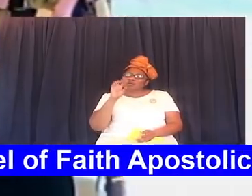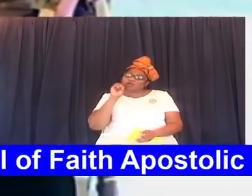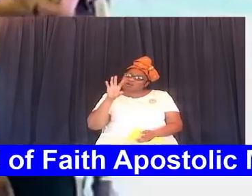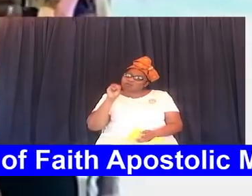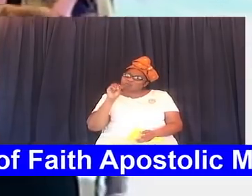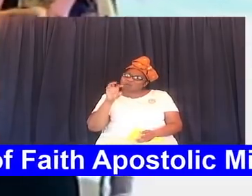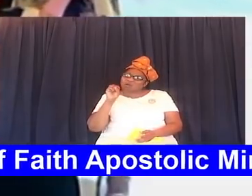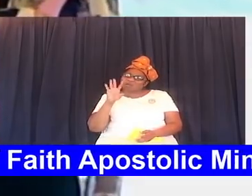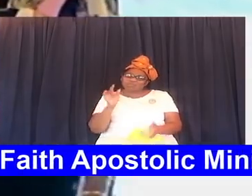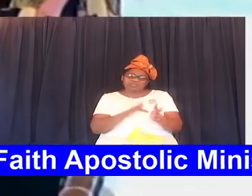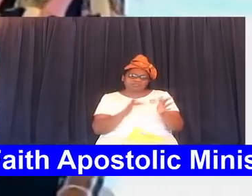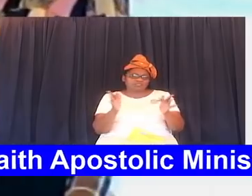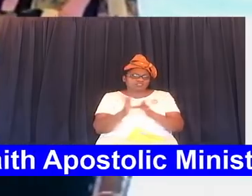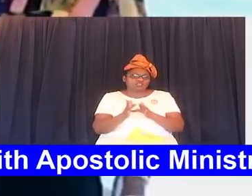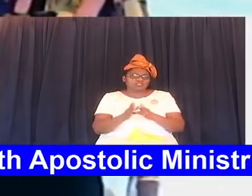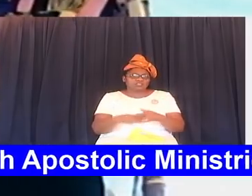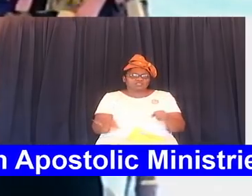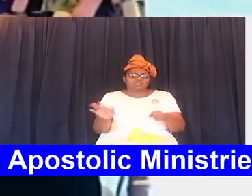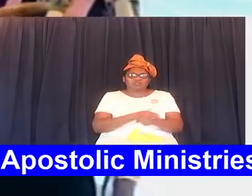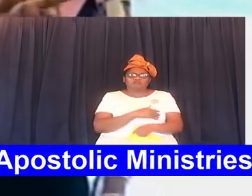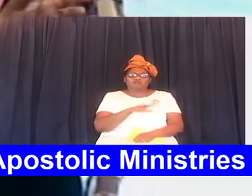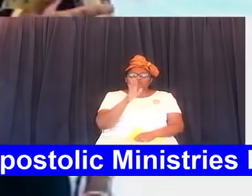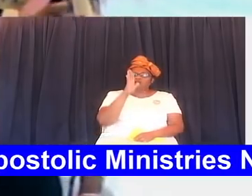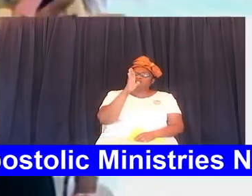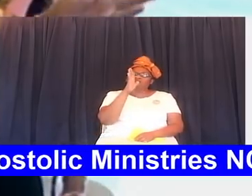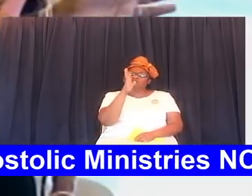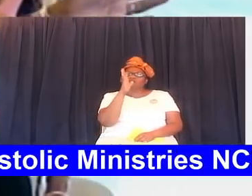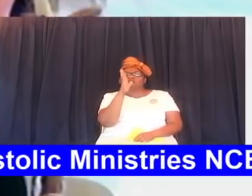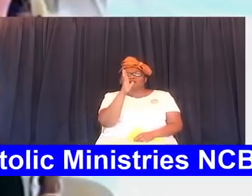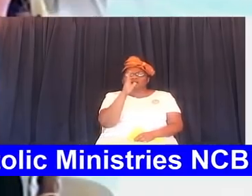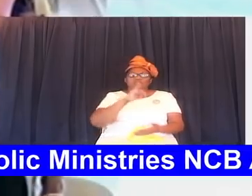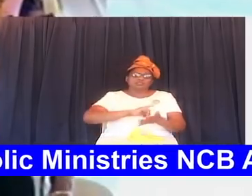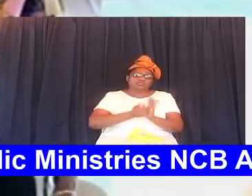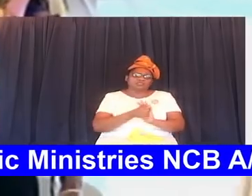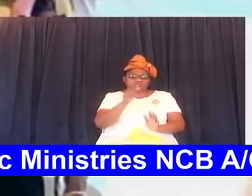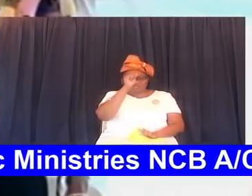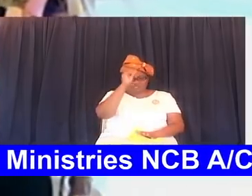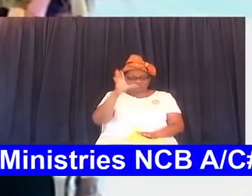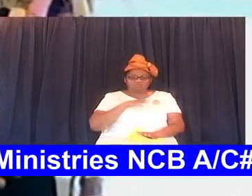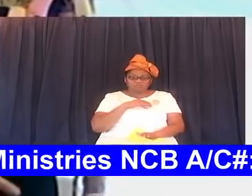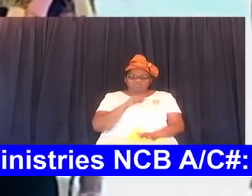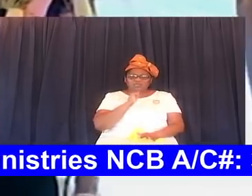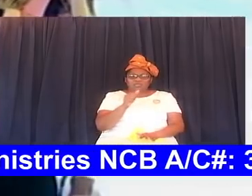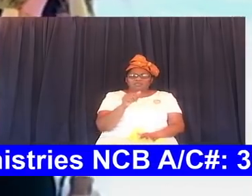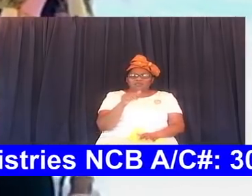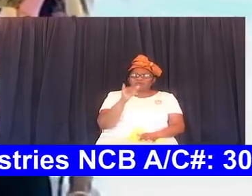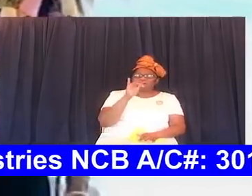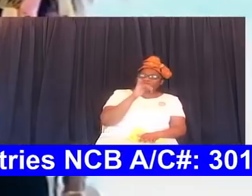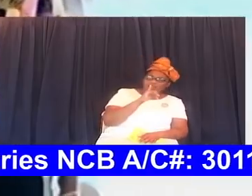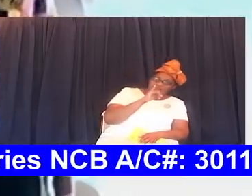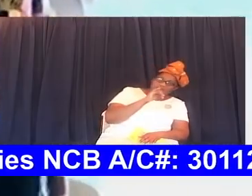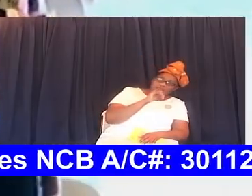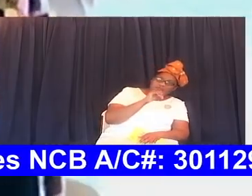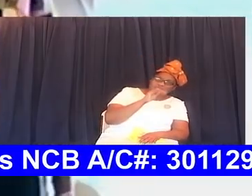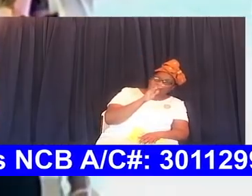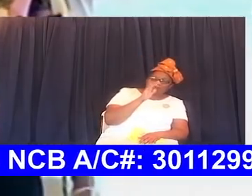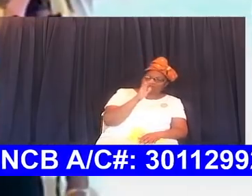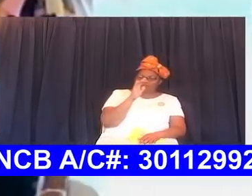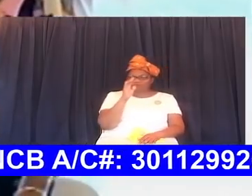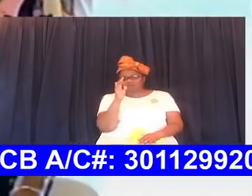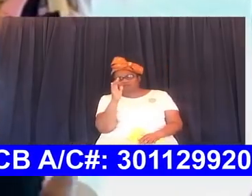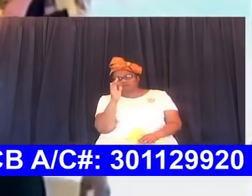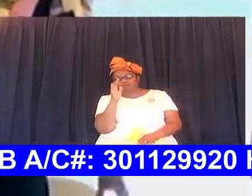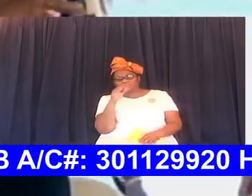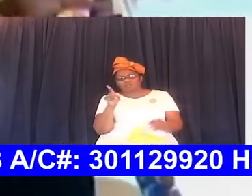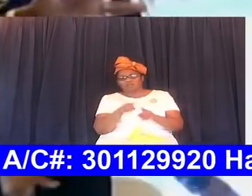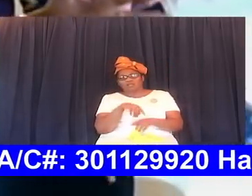standing up with the 11, he says these men are not drunken as he supposed. See,